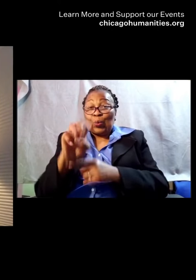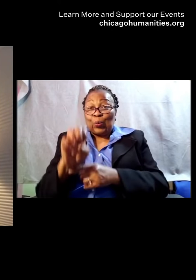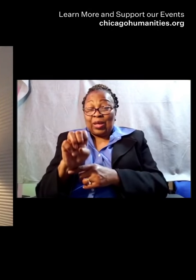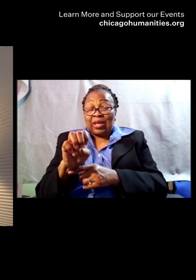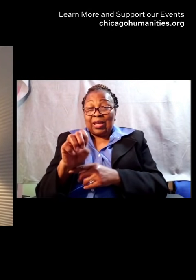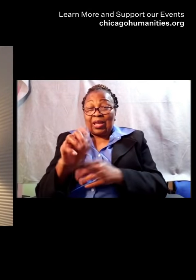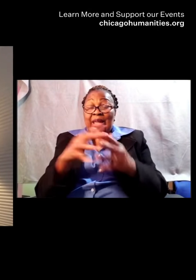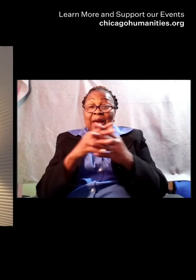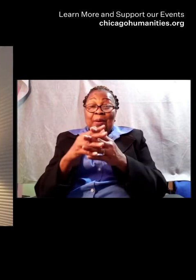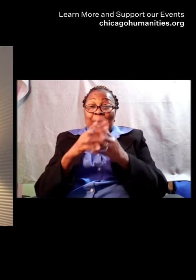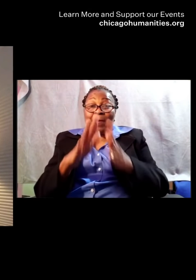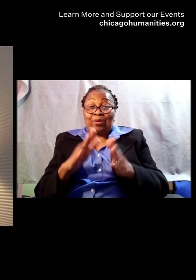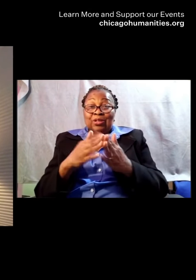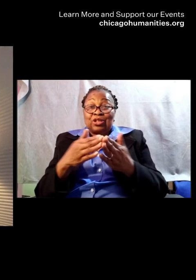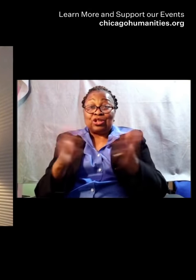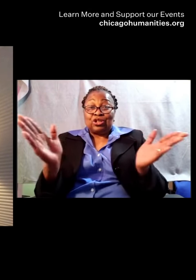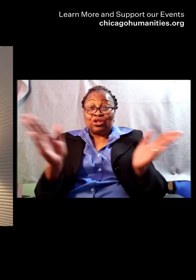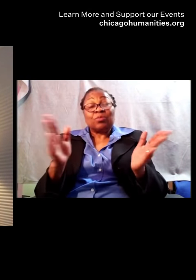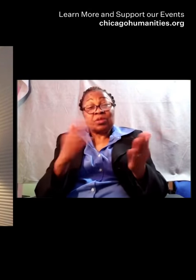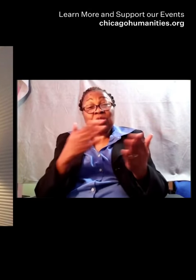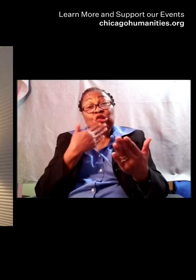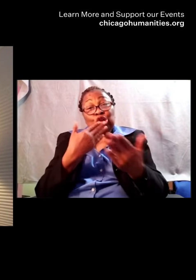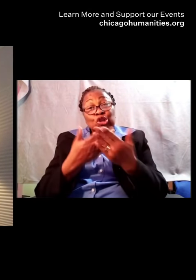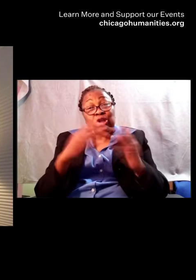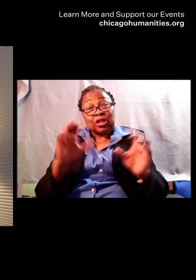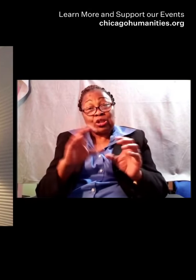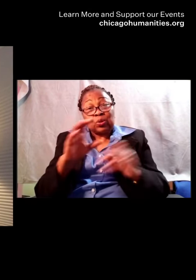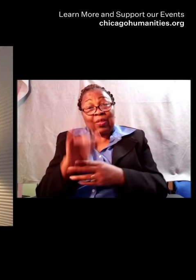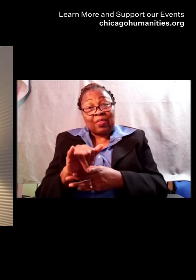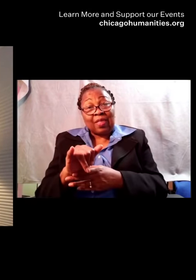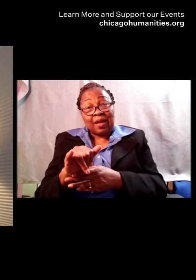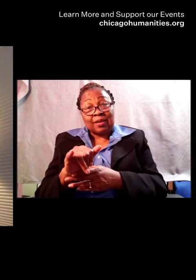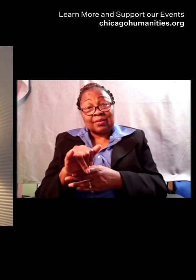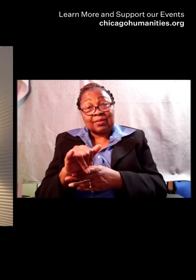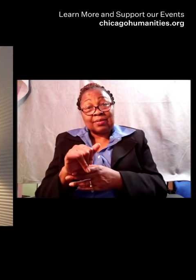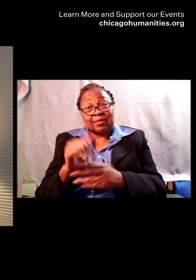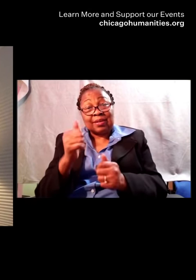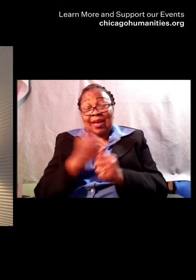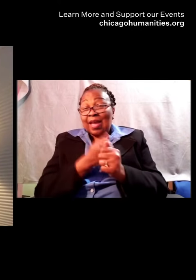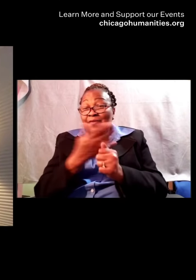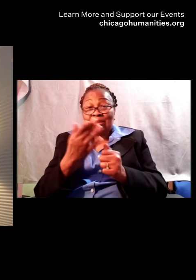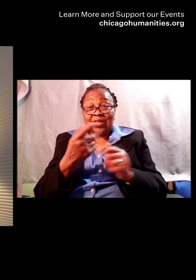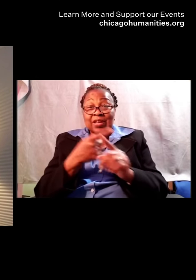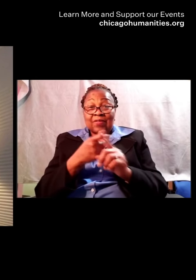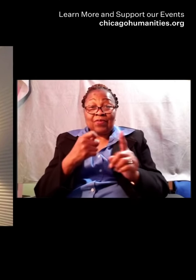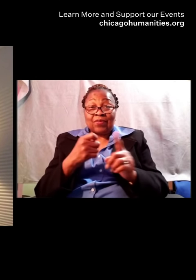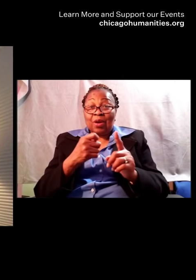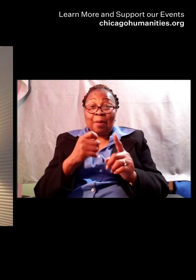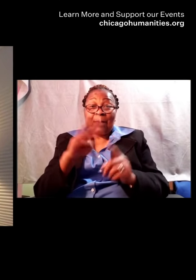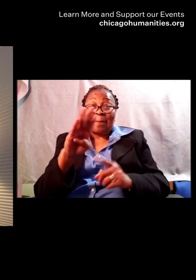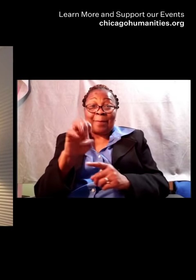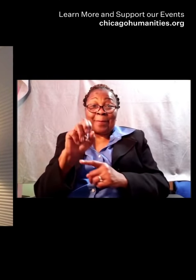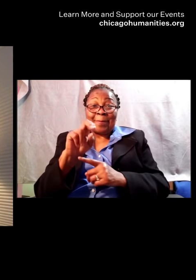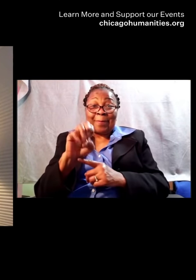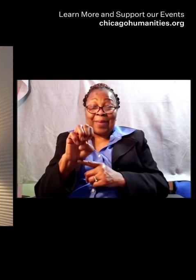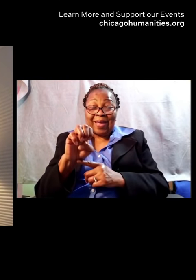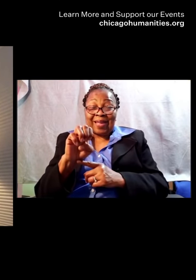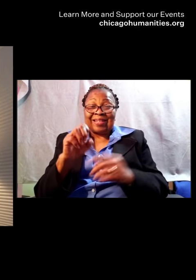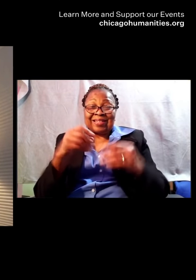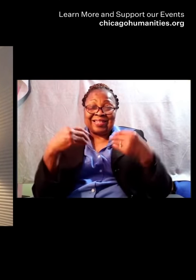Americans in general are actually pretty good at doing that. Everything from bake sales to